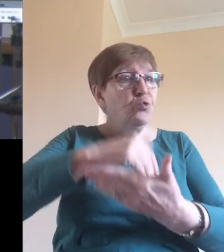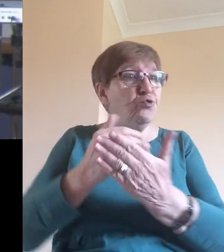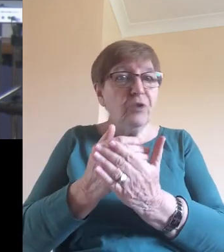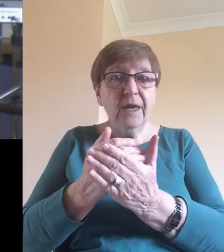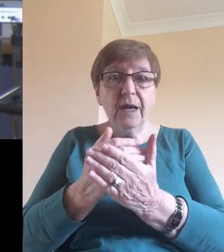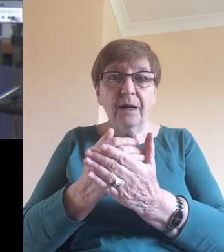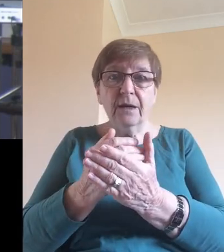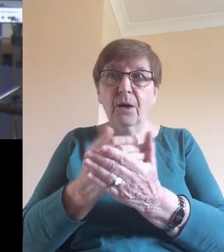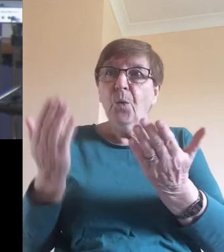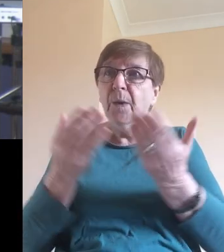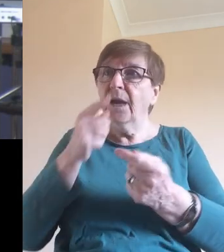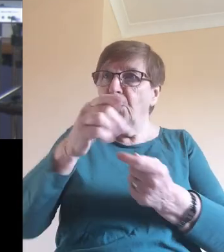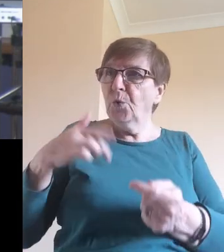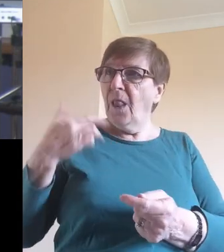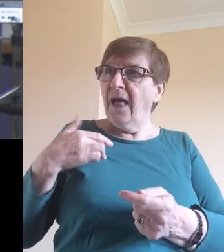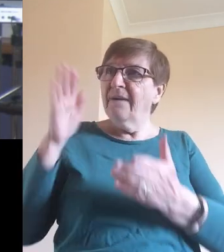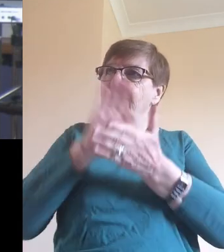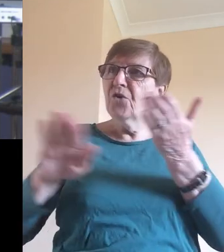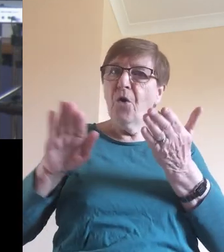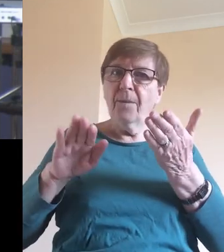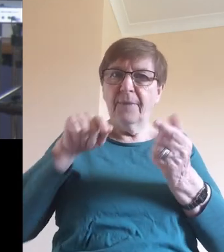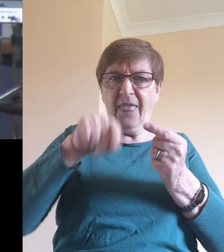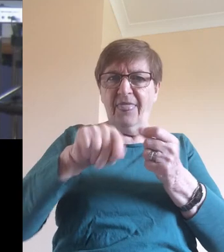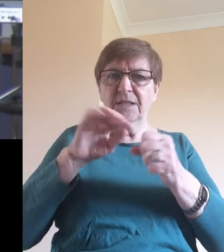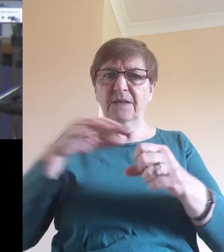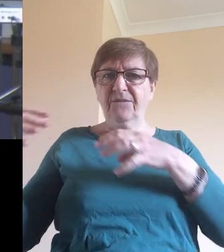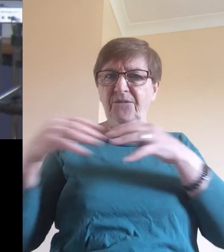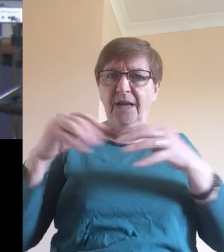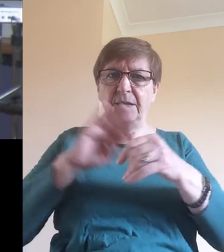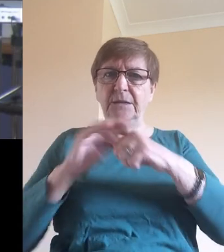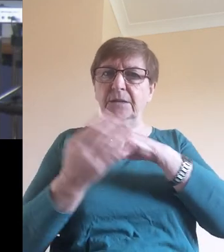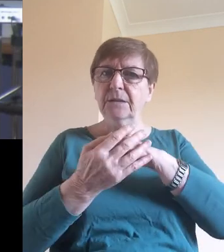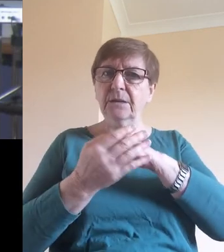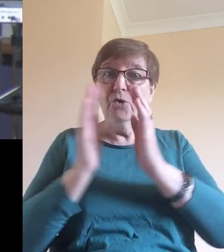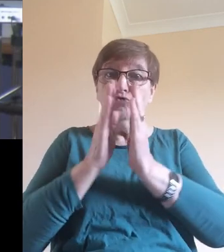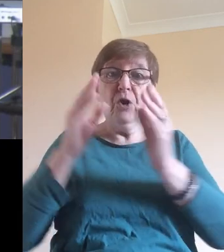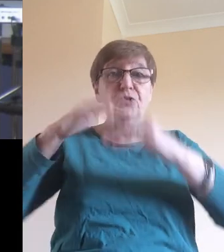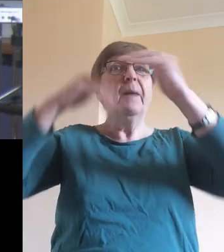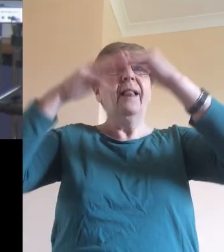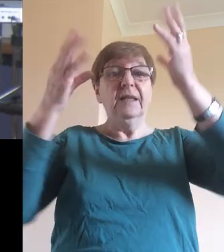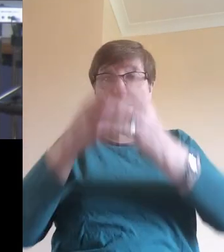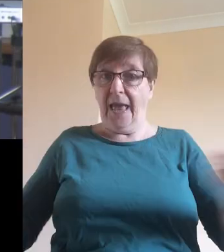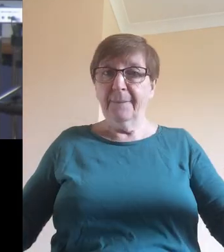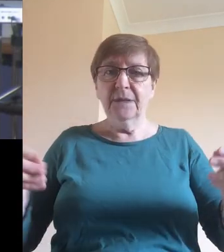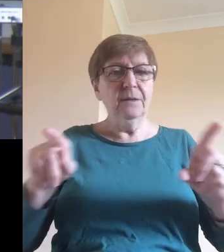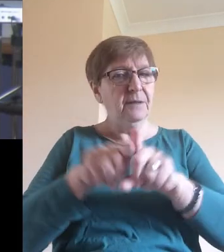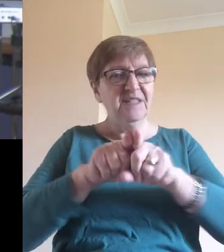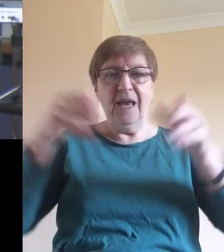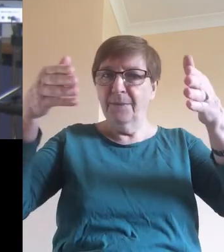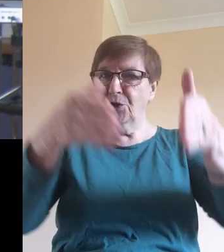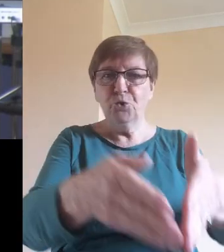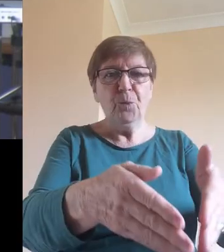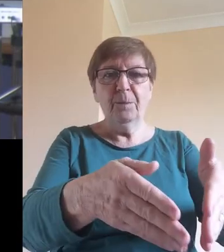the source of your life in this fight? The church buildings are empty, but so is the tomb.